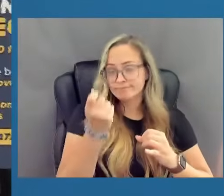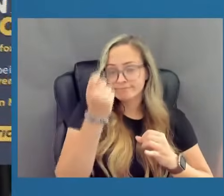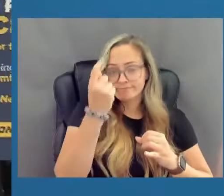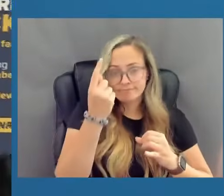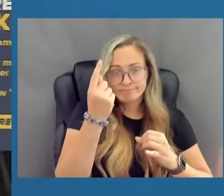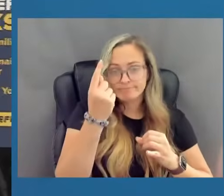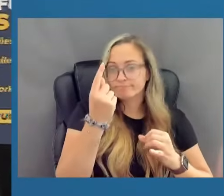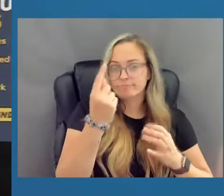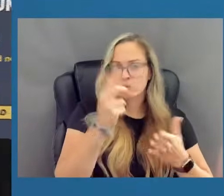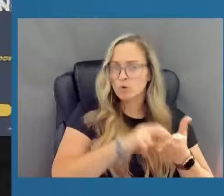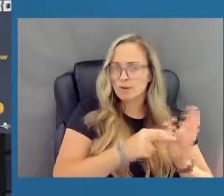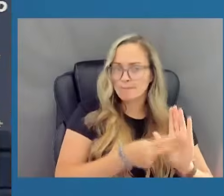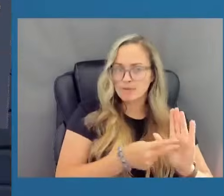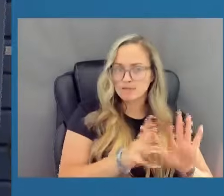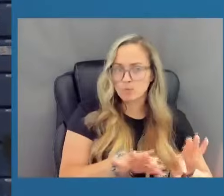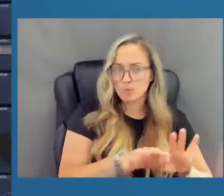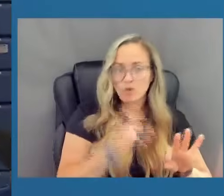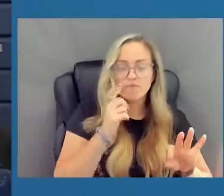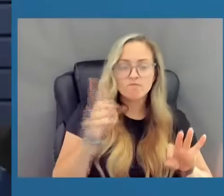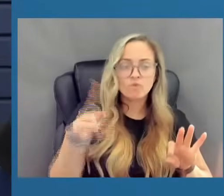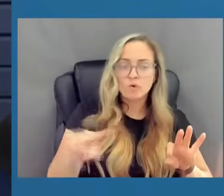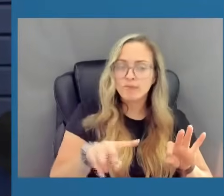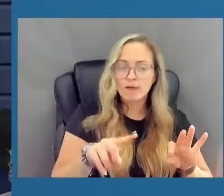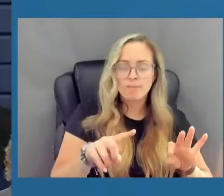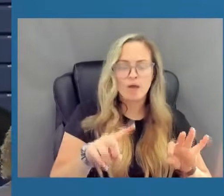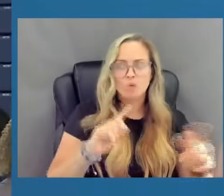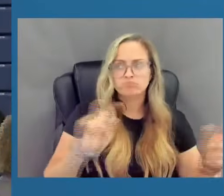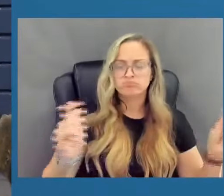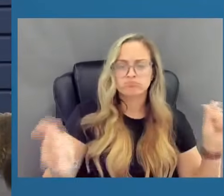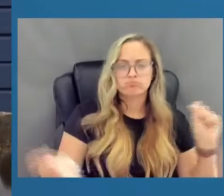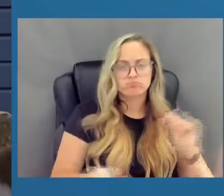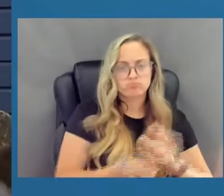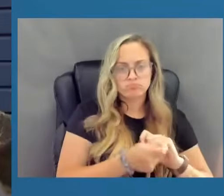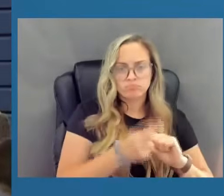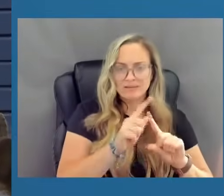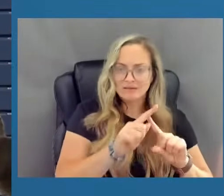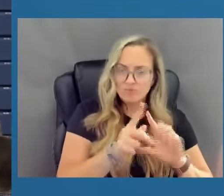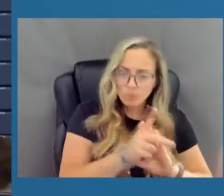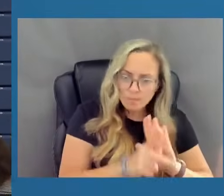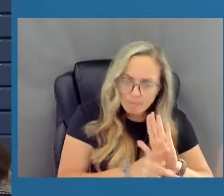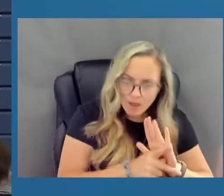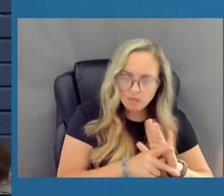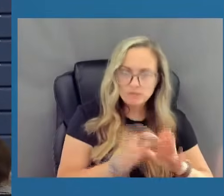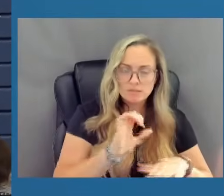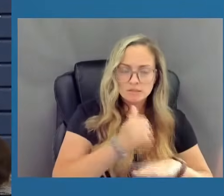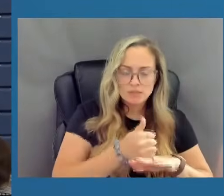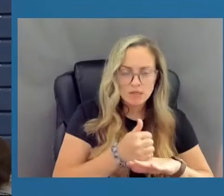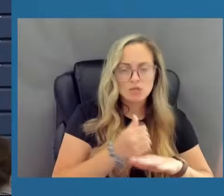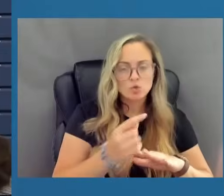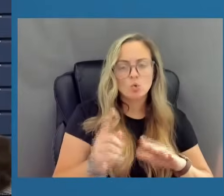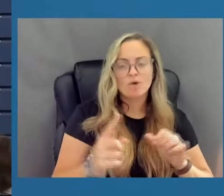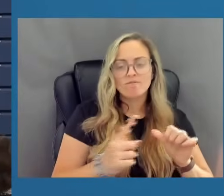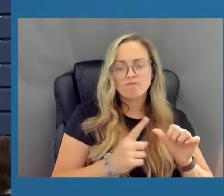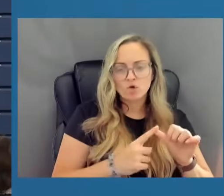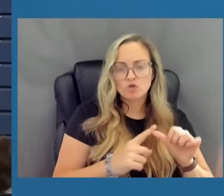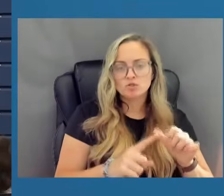what this means for them, how transformative all these policies are for them. And so I want to first of all start